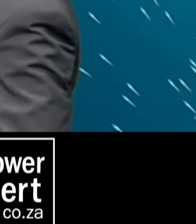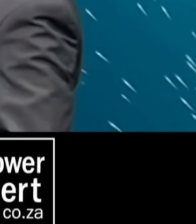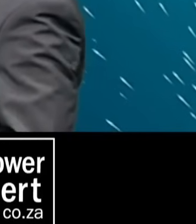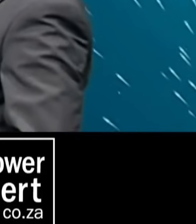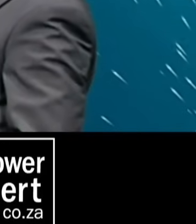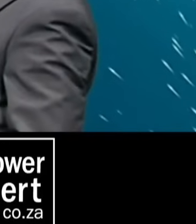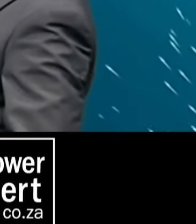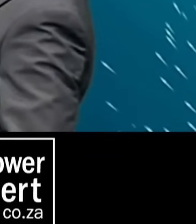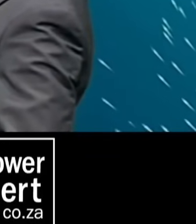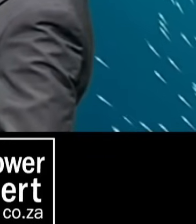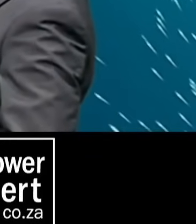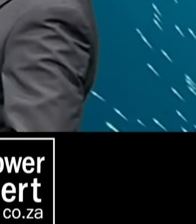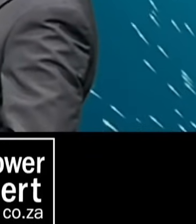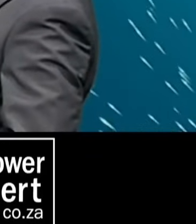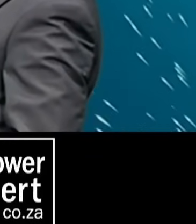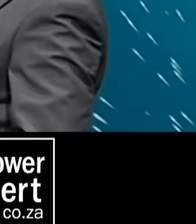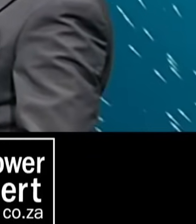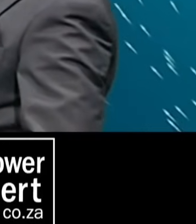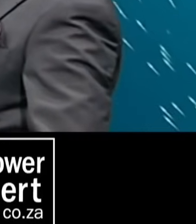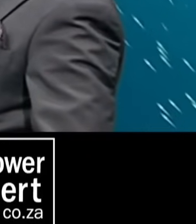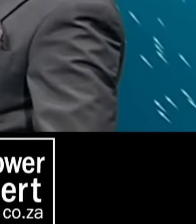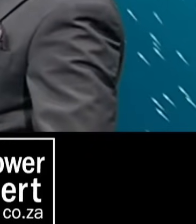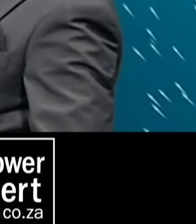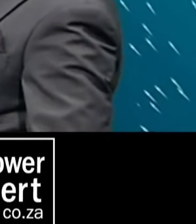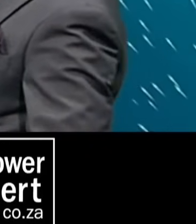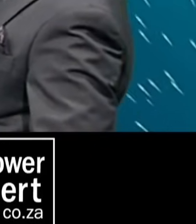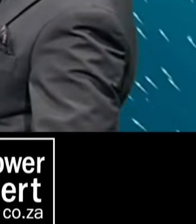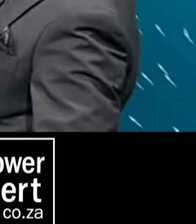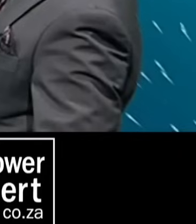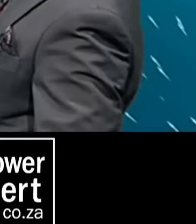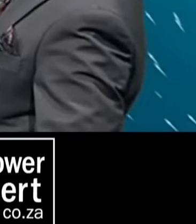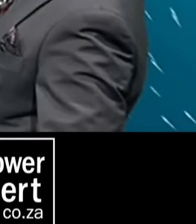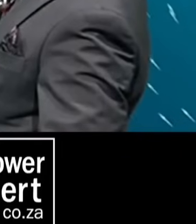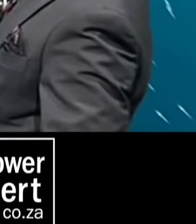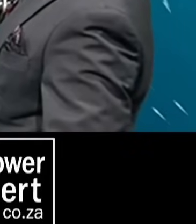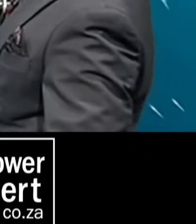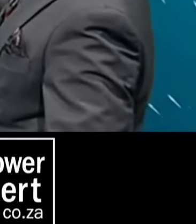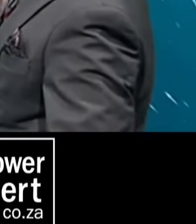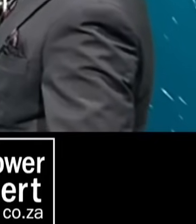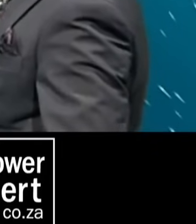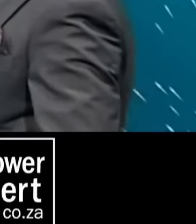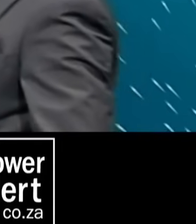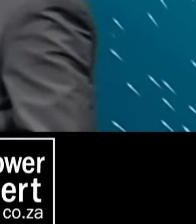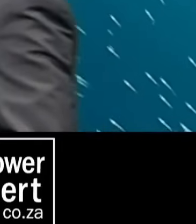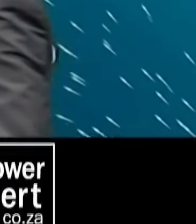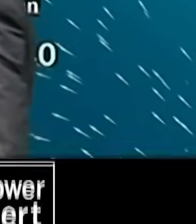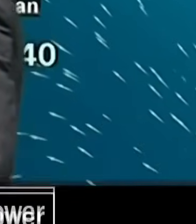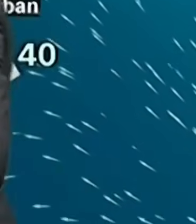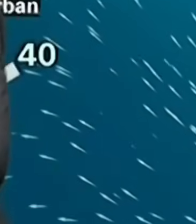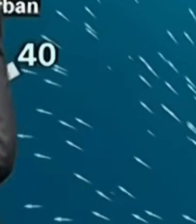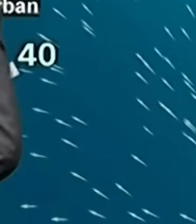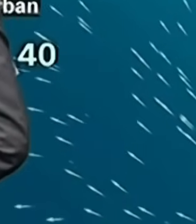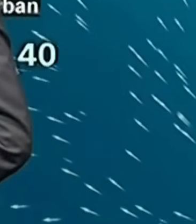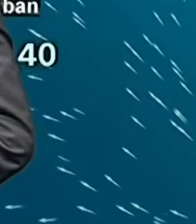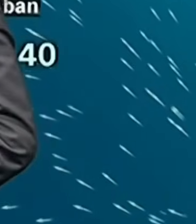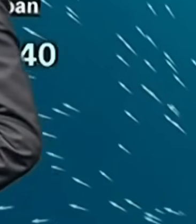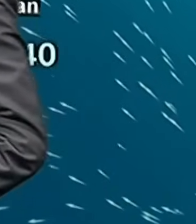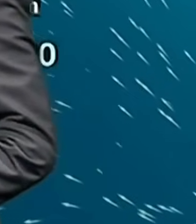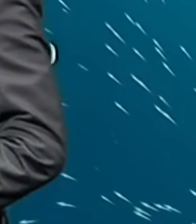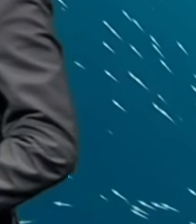moka le gona ka Free State di tla ba dina le dikgodi tše di tla ba go di apešitše province ya Limpopo le go rotogela ka gona ka Mpumalanga ka di kgonagalo tše dipula ka diperesente tše 30 le